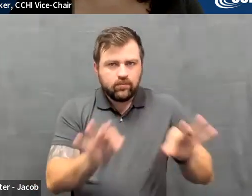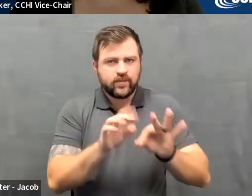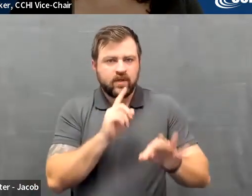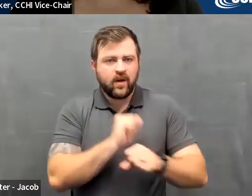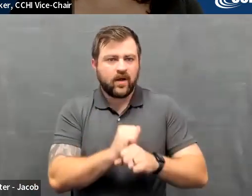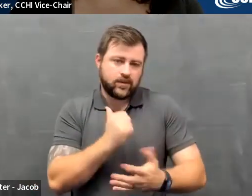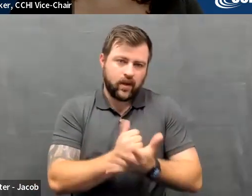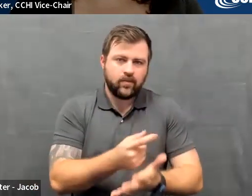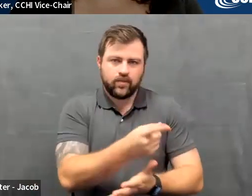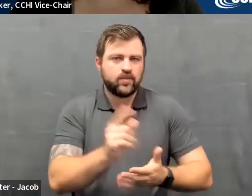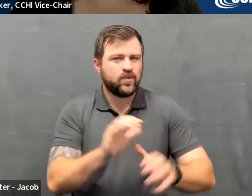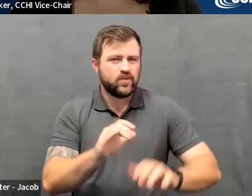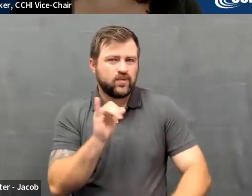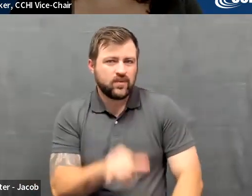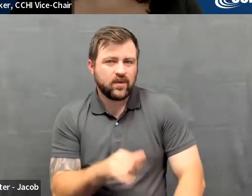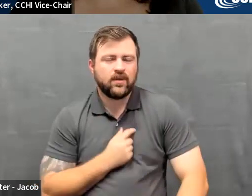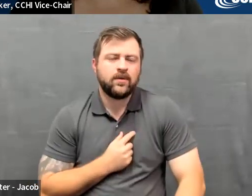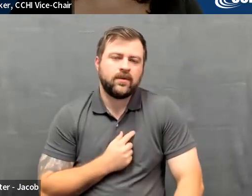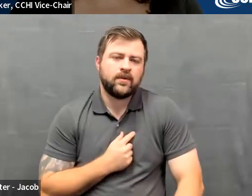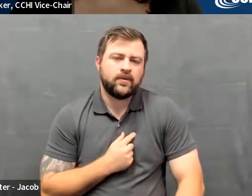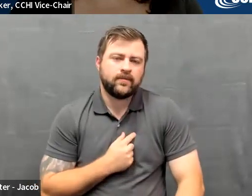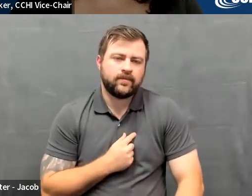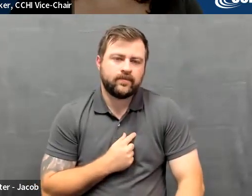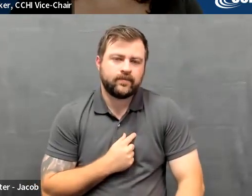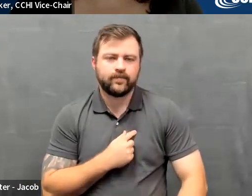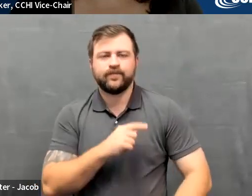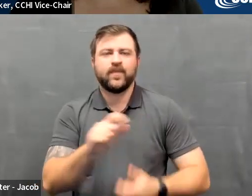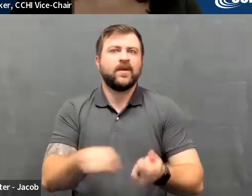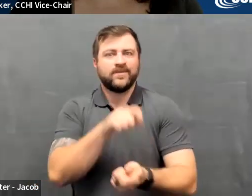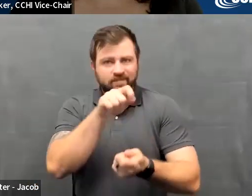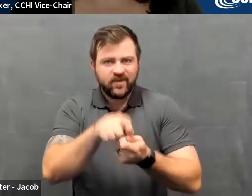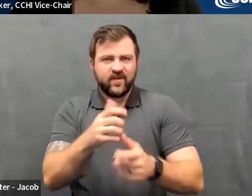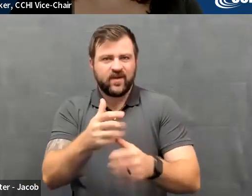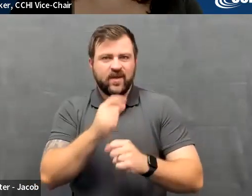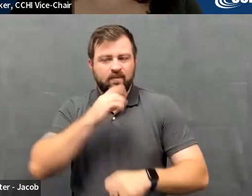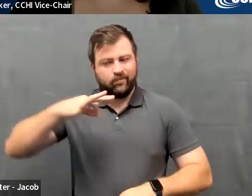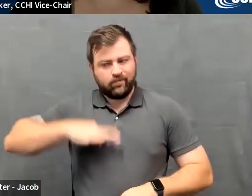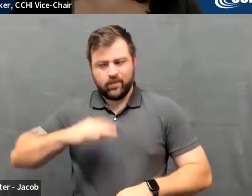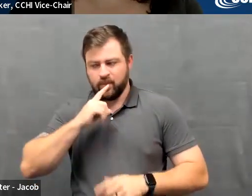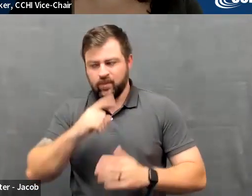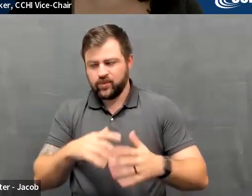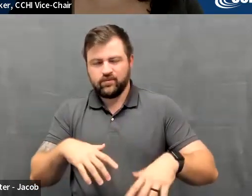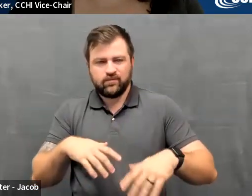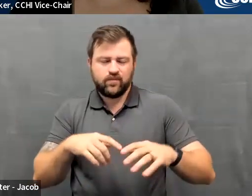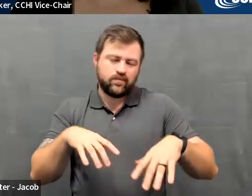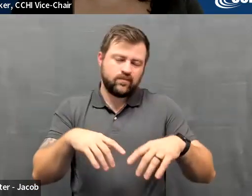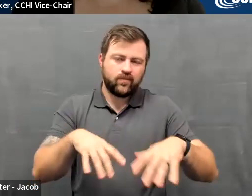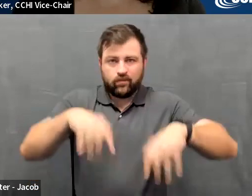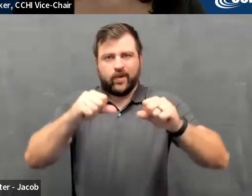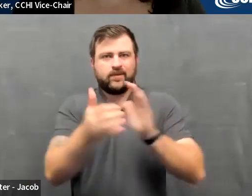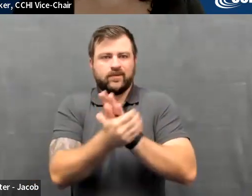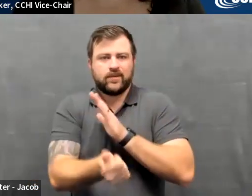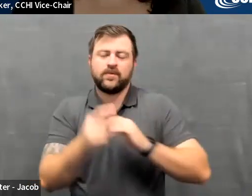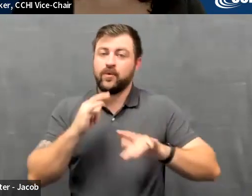do that. And specifically to get those acquired skills, such as simultaneous. You know, you